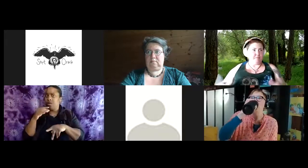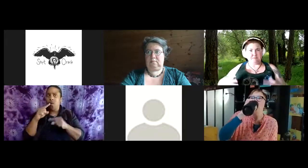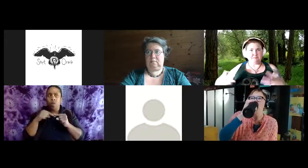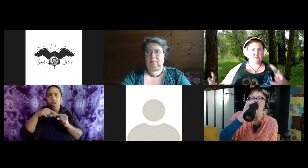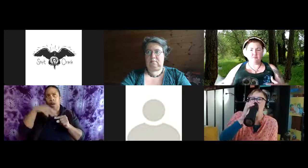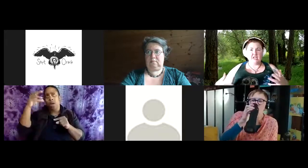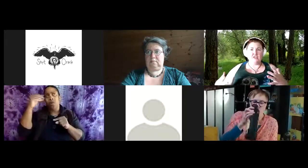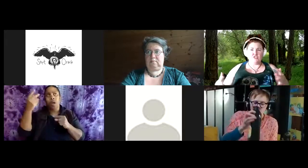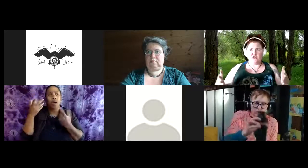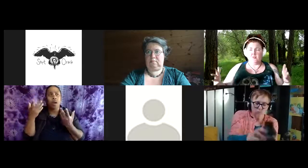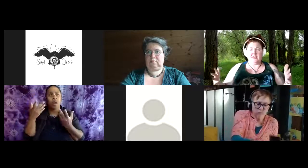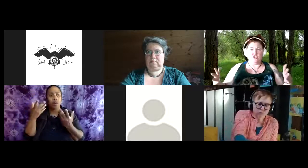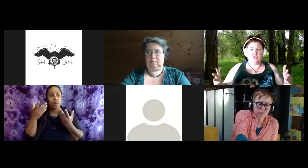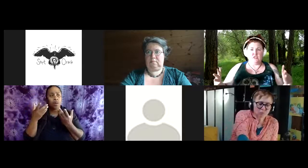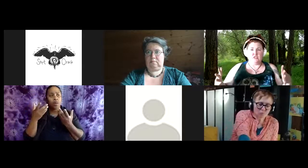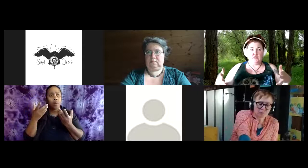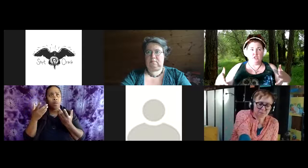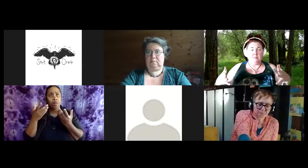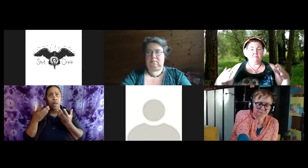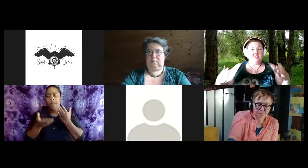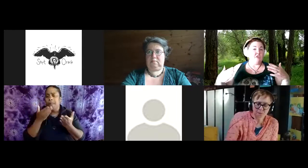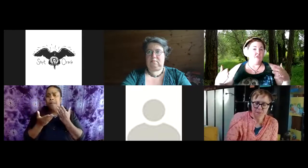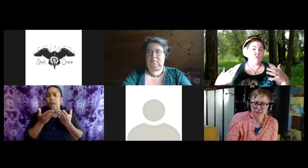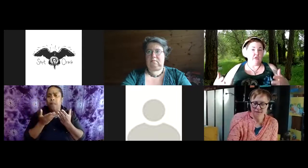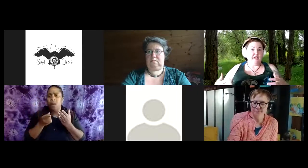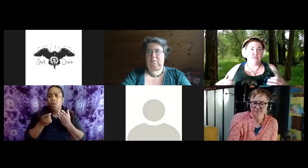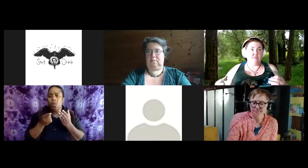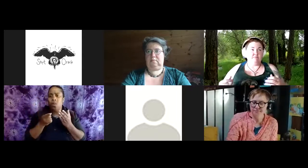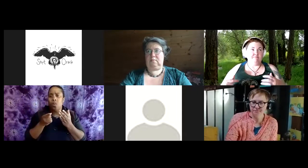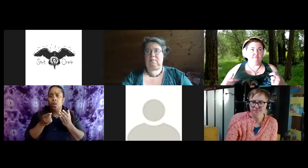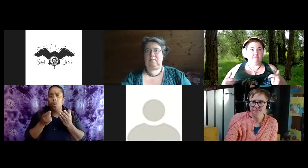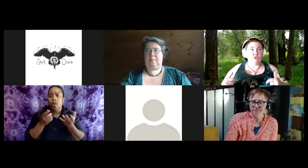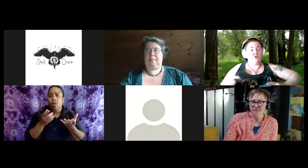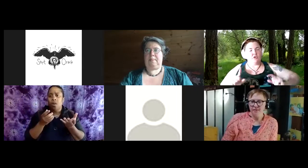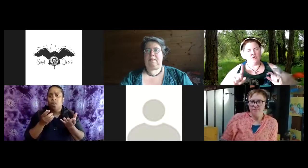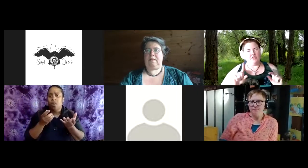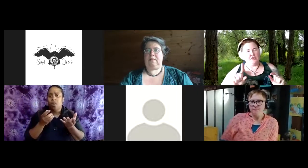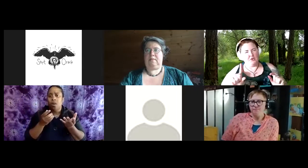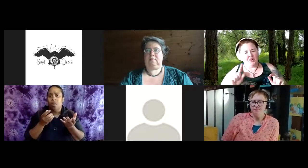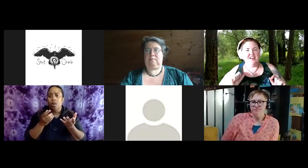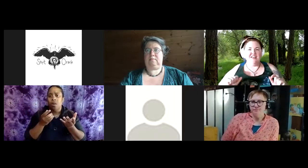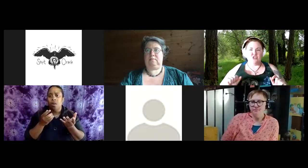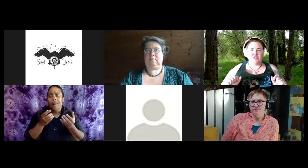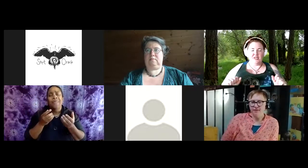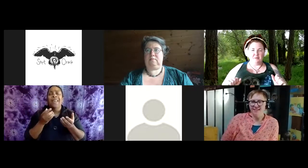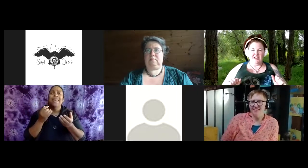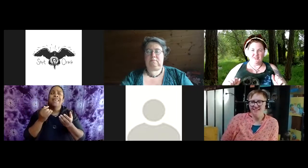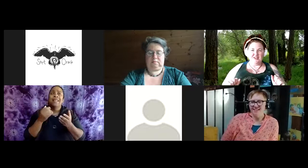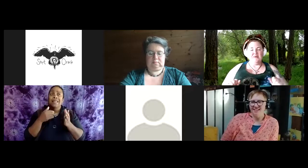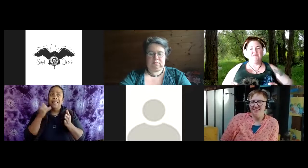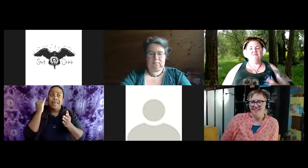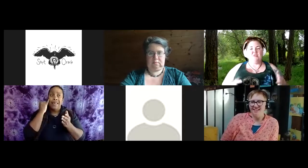little more energetic. You may actually, even if you're not, or you don't think you are